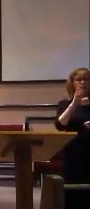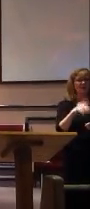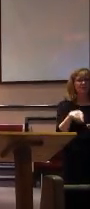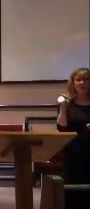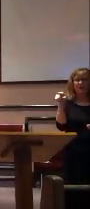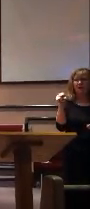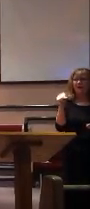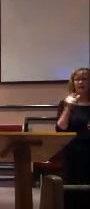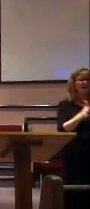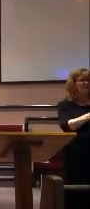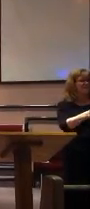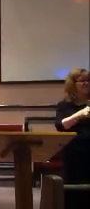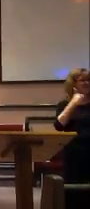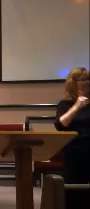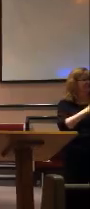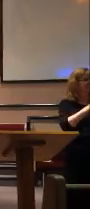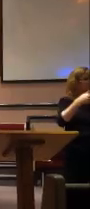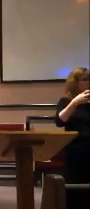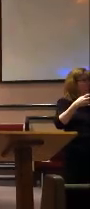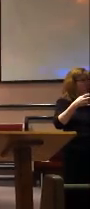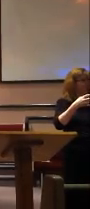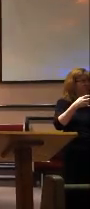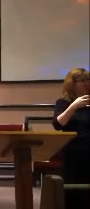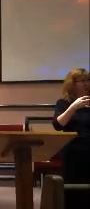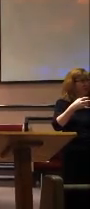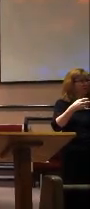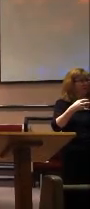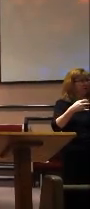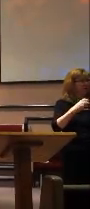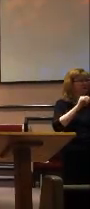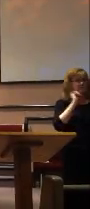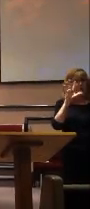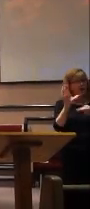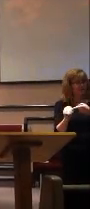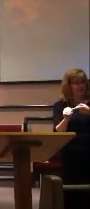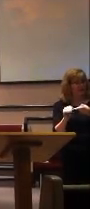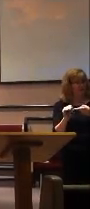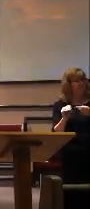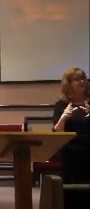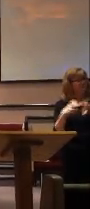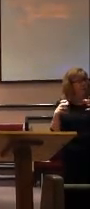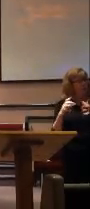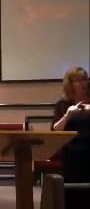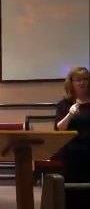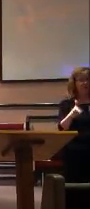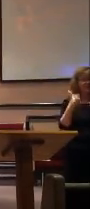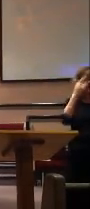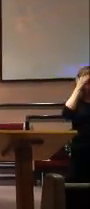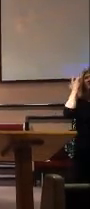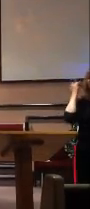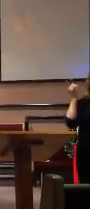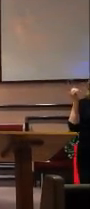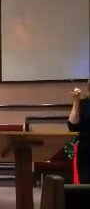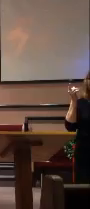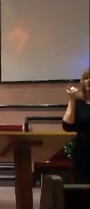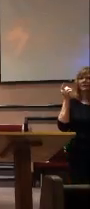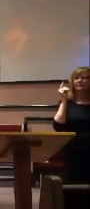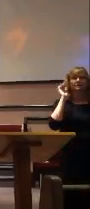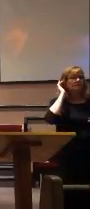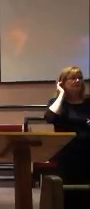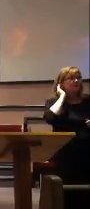it's growing the fastest. It's not growing fastest in Africa, although it's growing. We're growing.